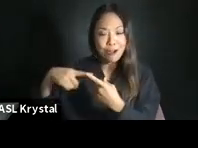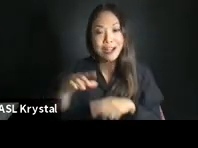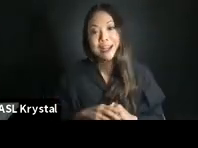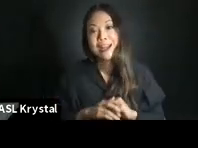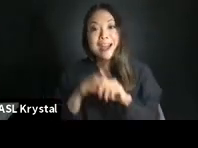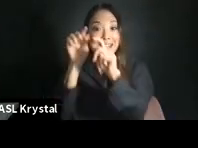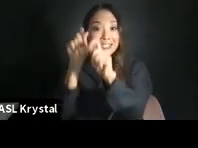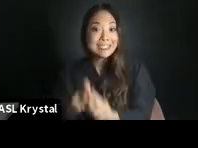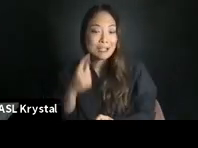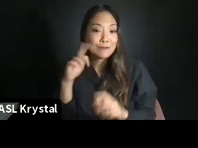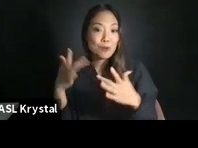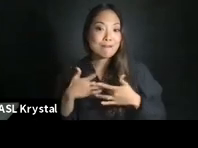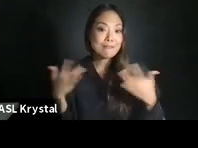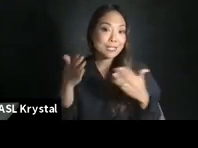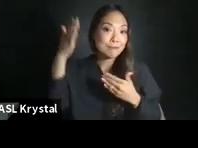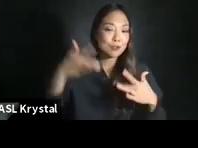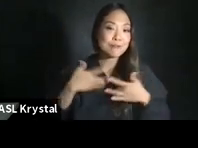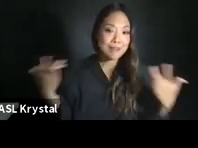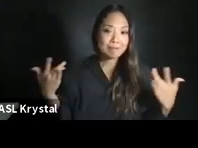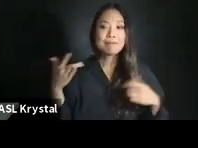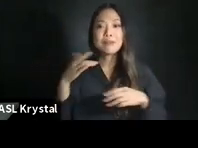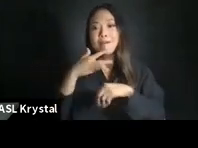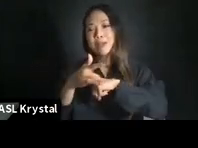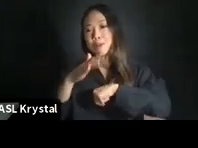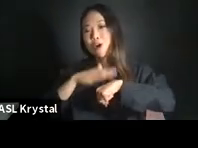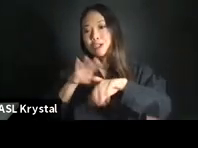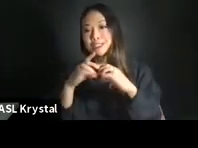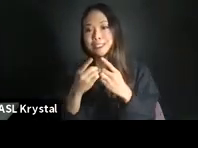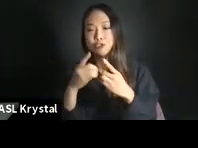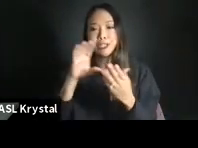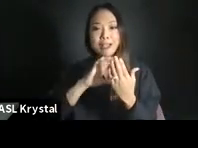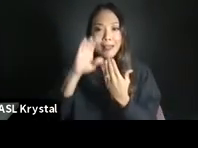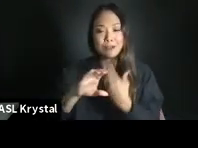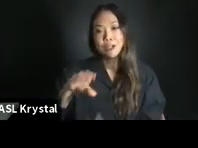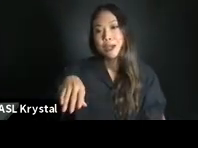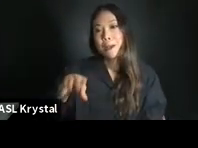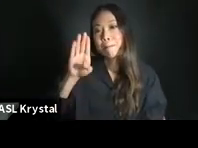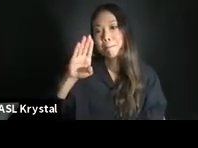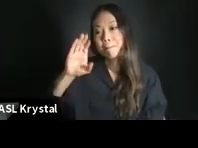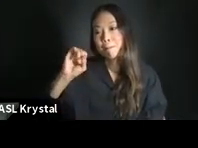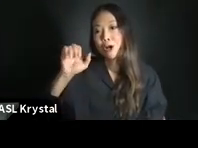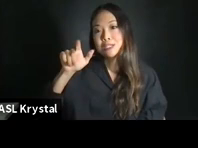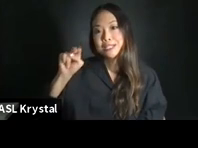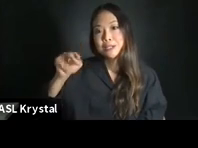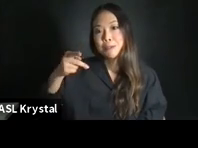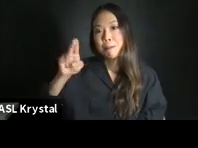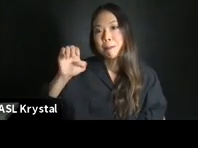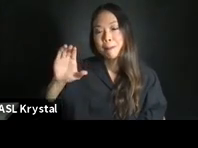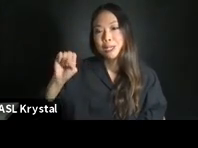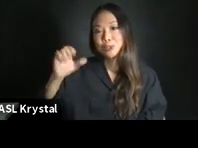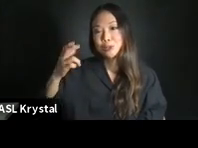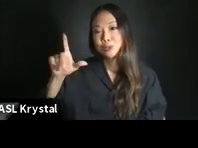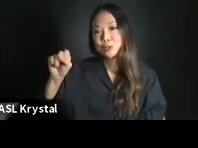future events are available on the district calendar at bostonpublicschools.org forward slash calendar